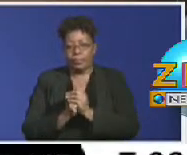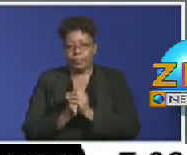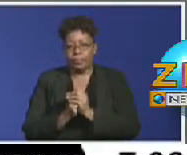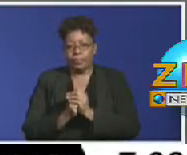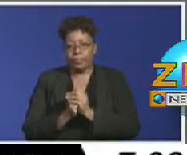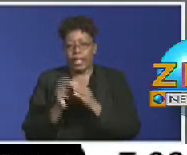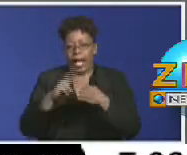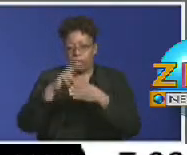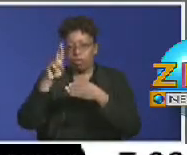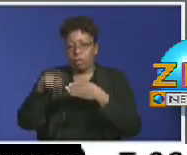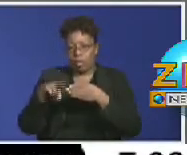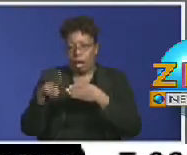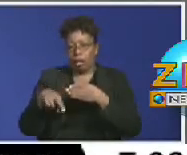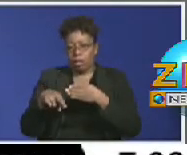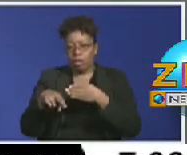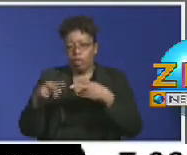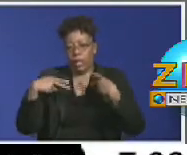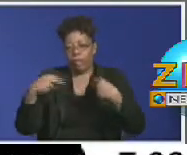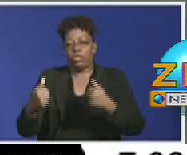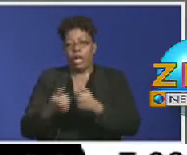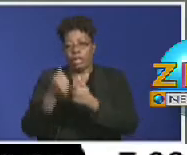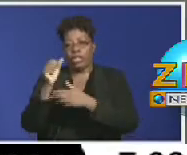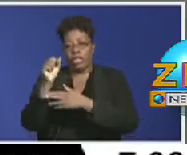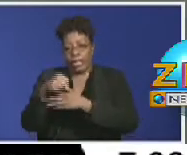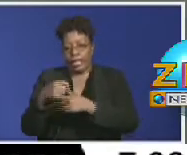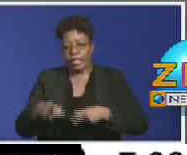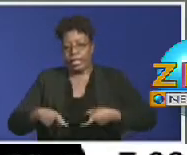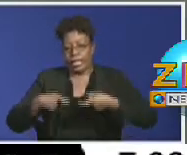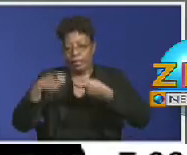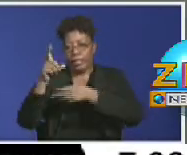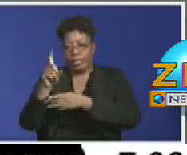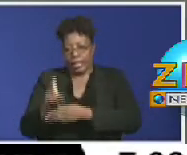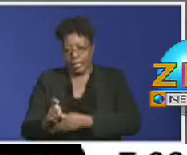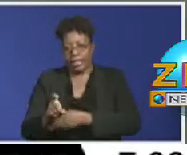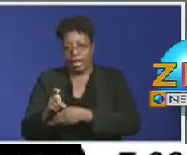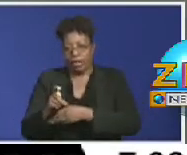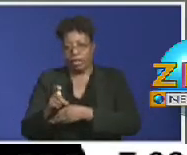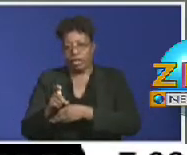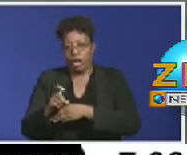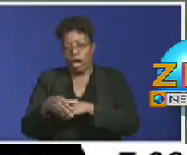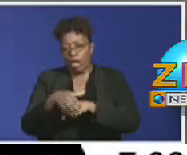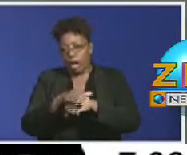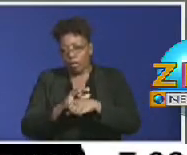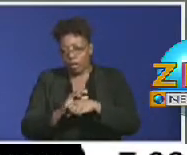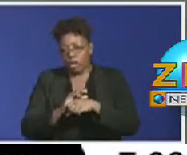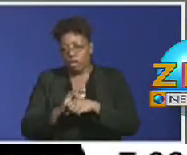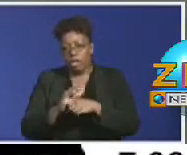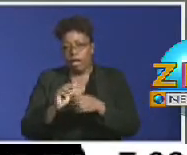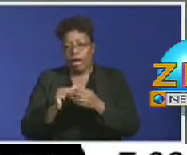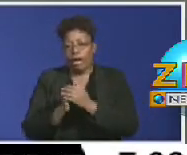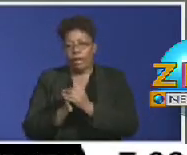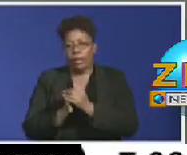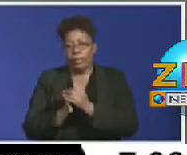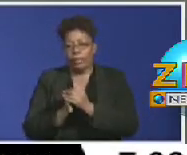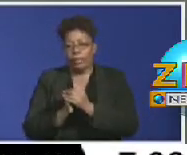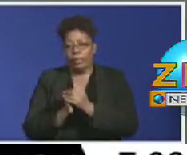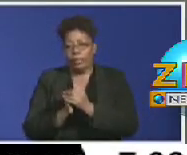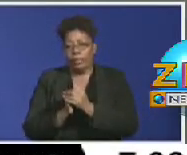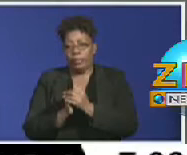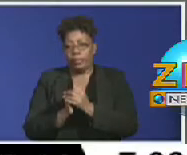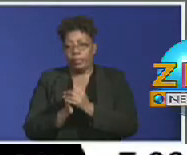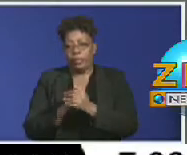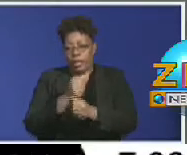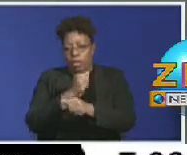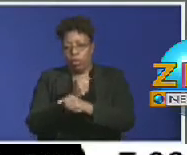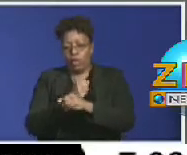As a result of that, we will have some challenges in terms of providing the necessary coverage. We've also seen that the